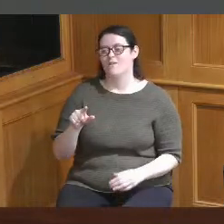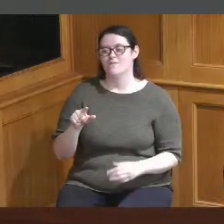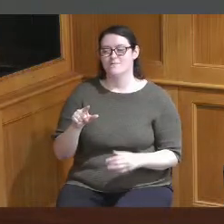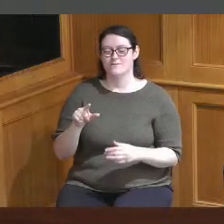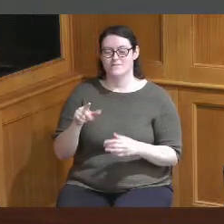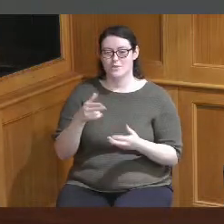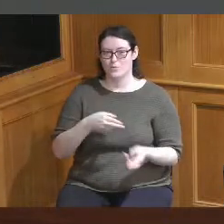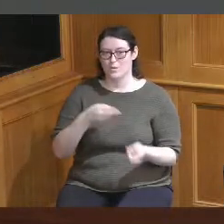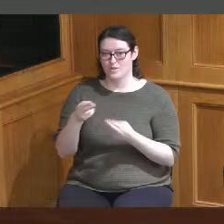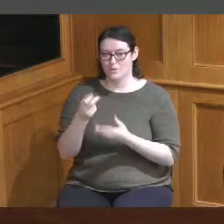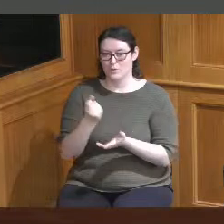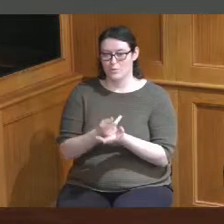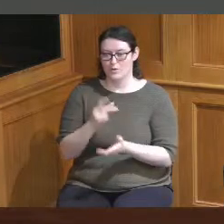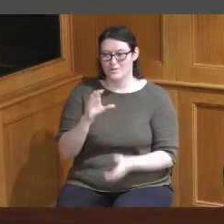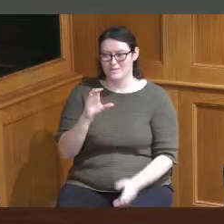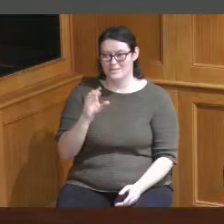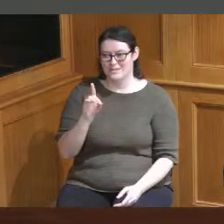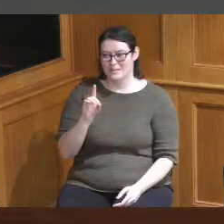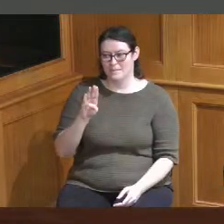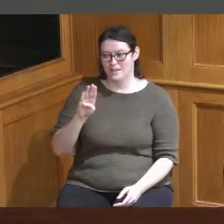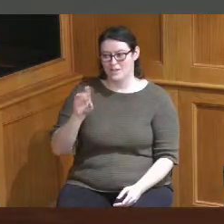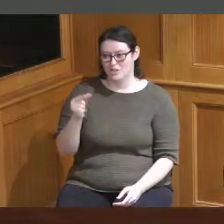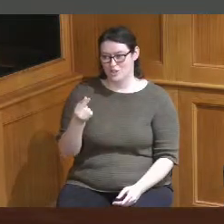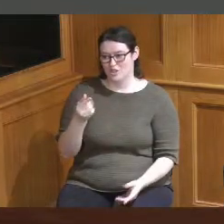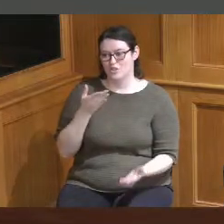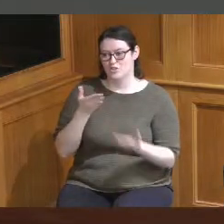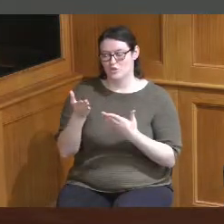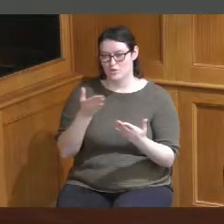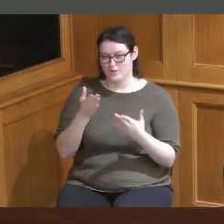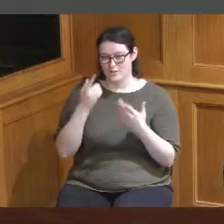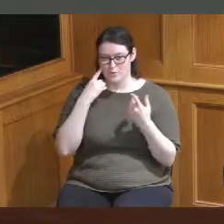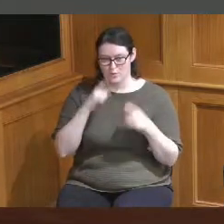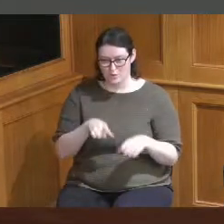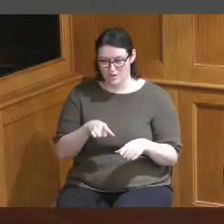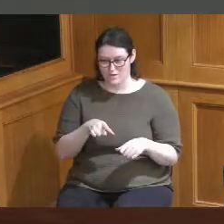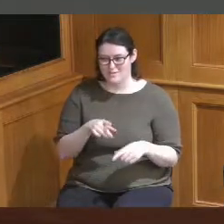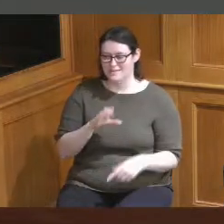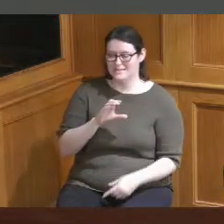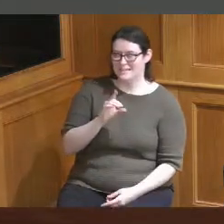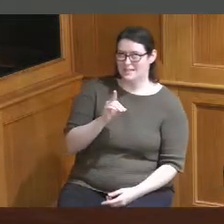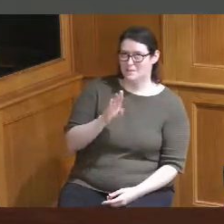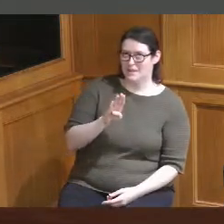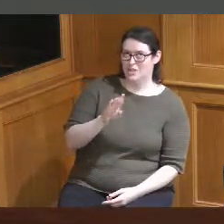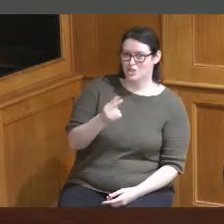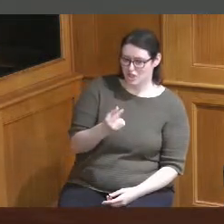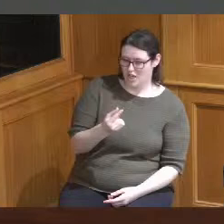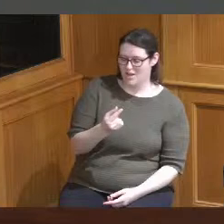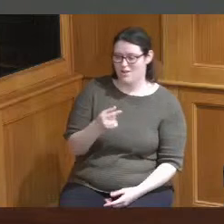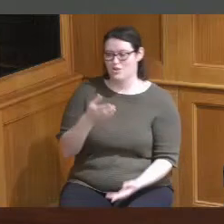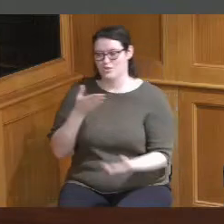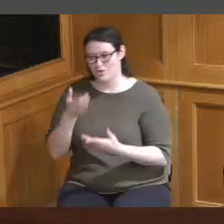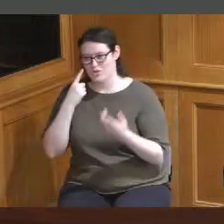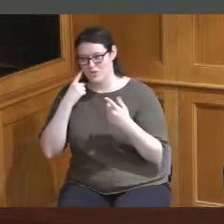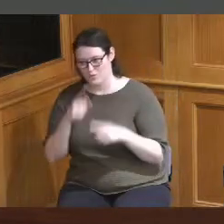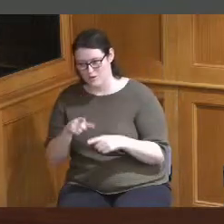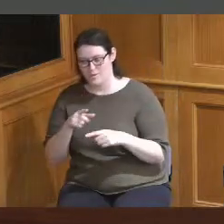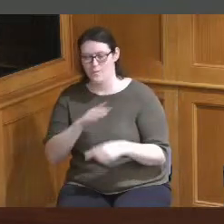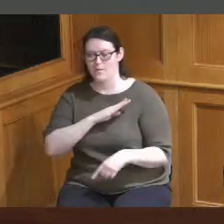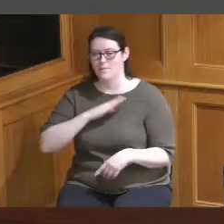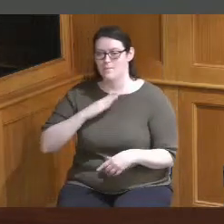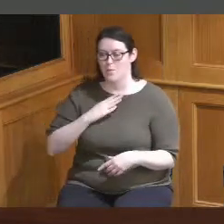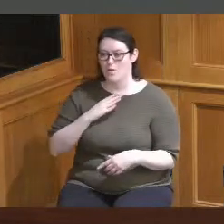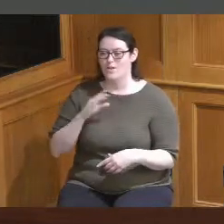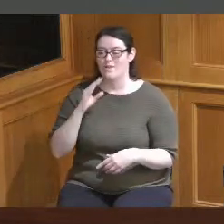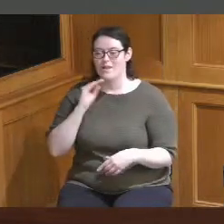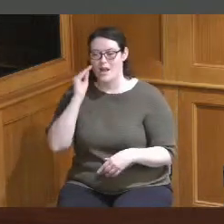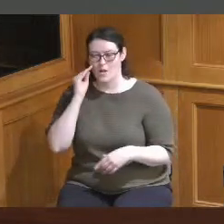is a resolution approving CDBG service agreement between the board and